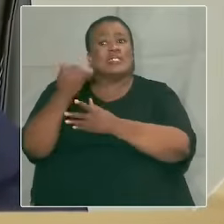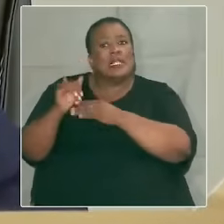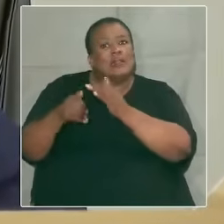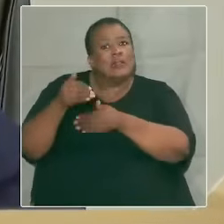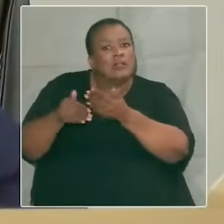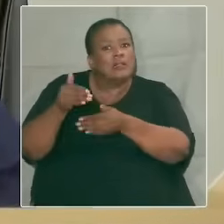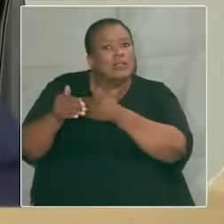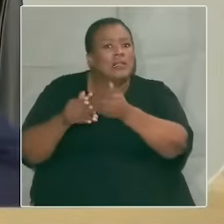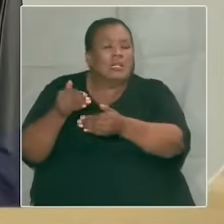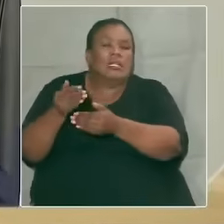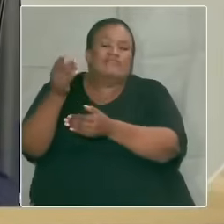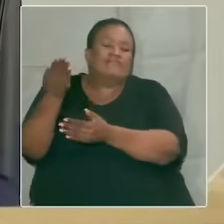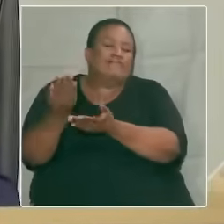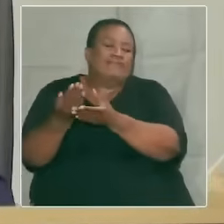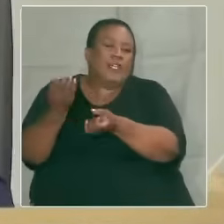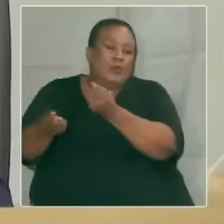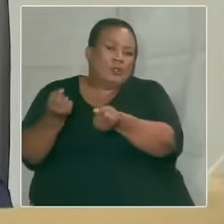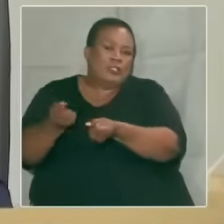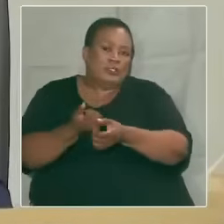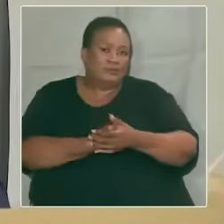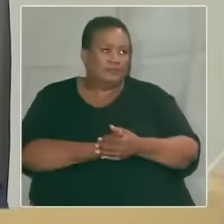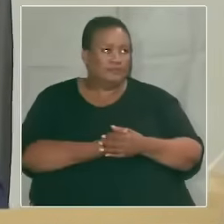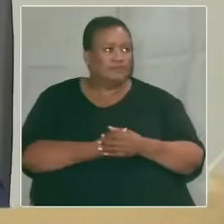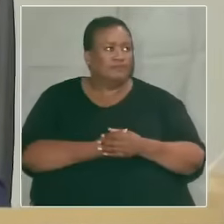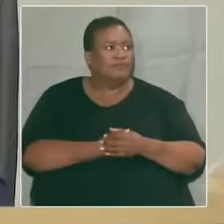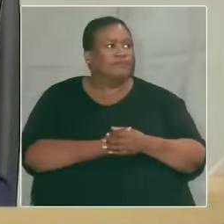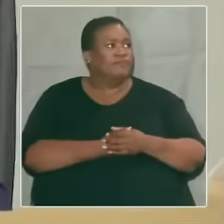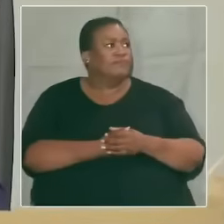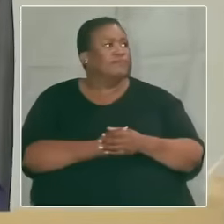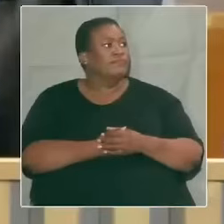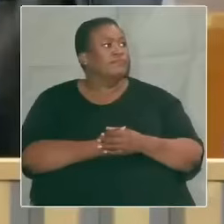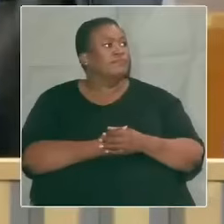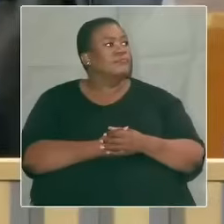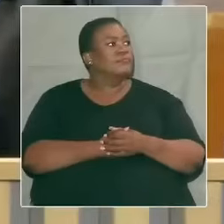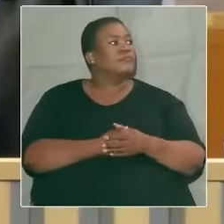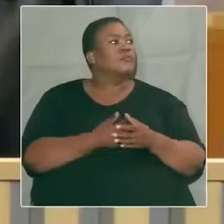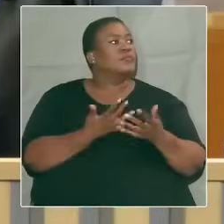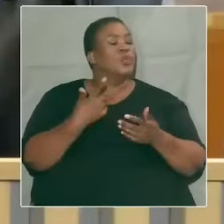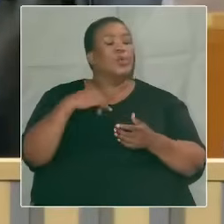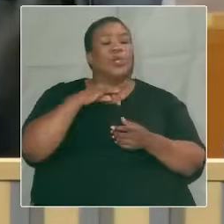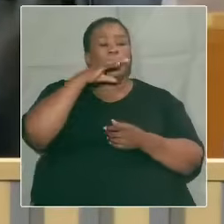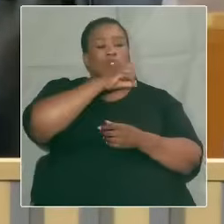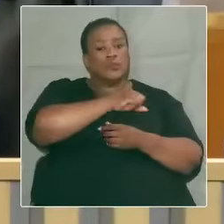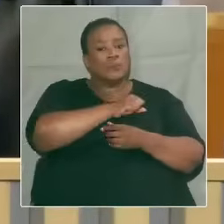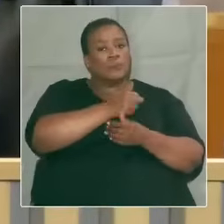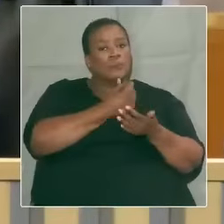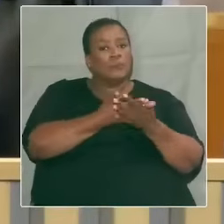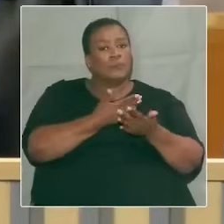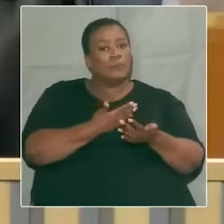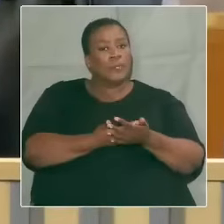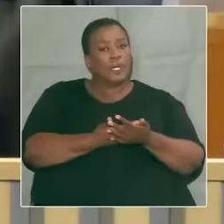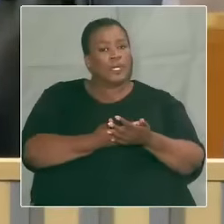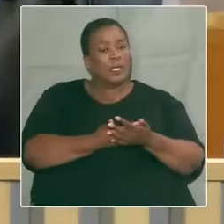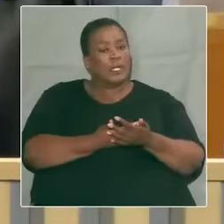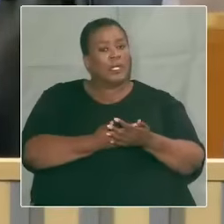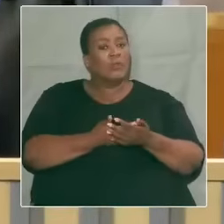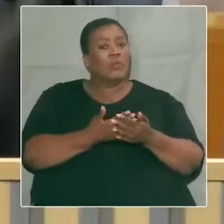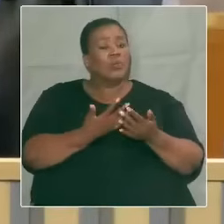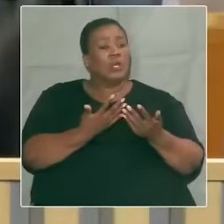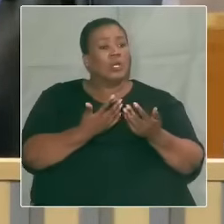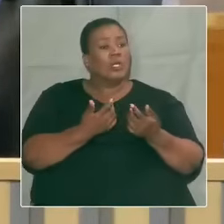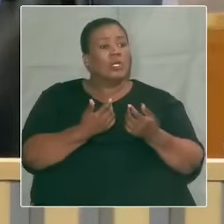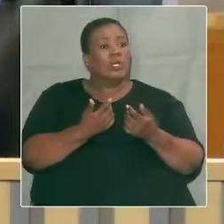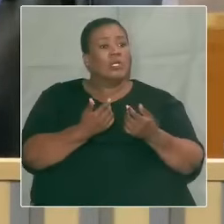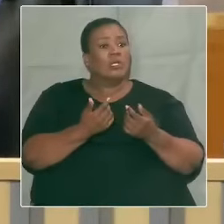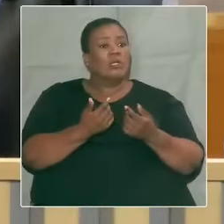at the court. Of course, one assumes that the arrests would not